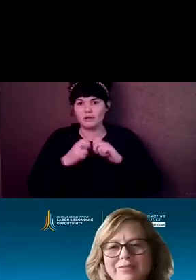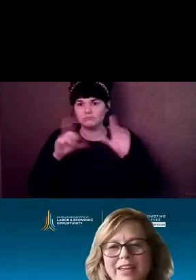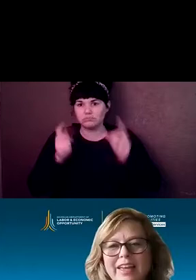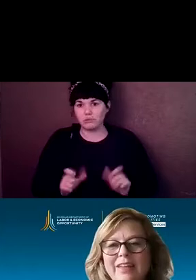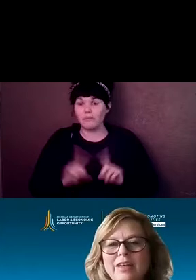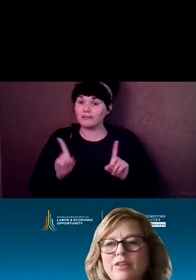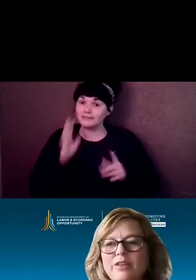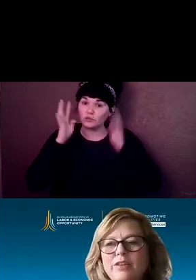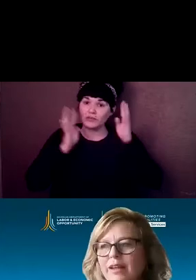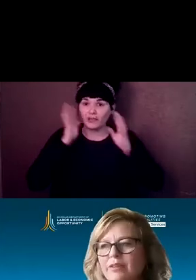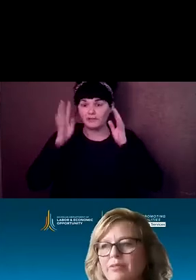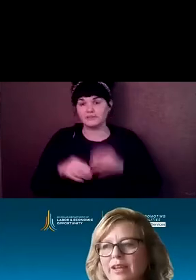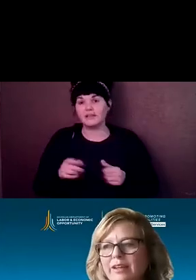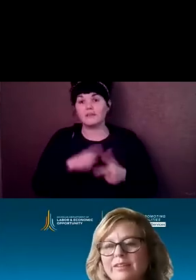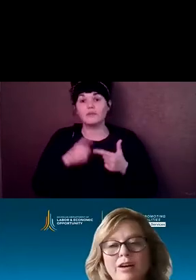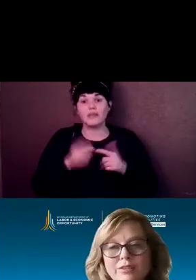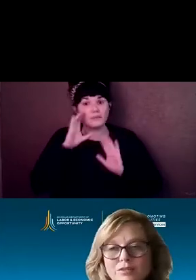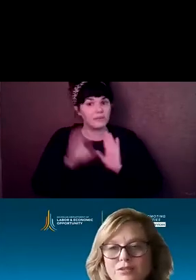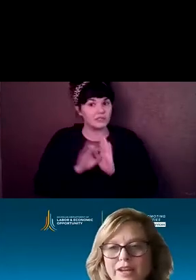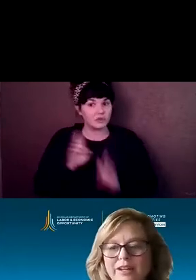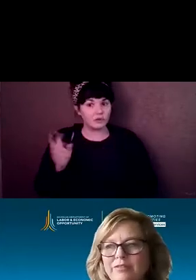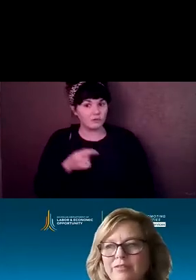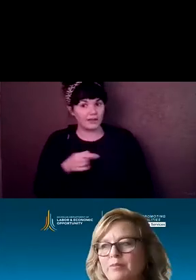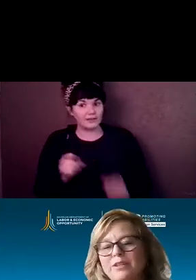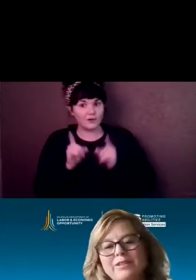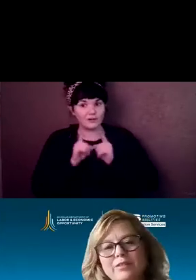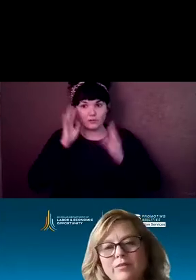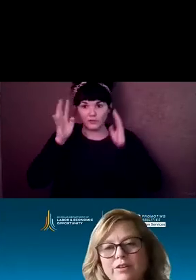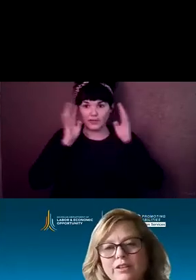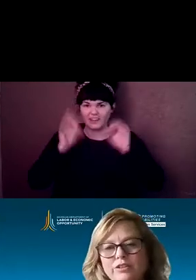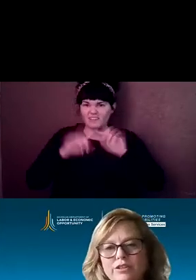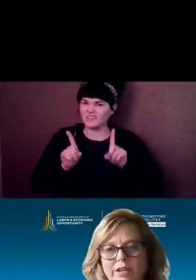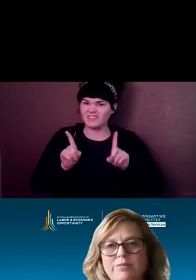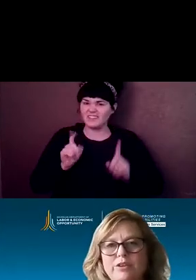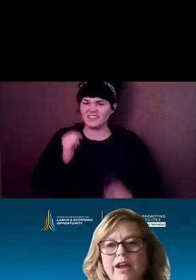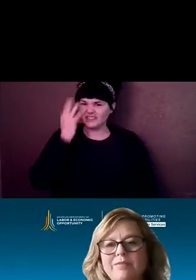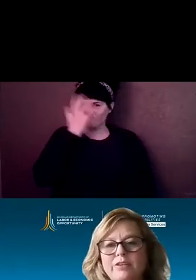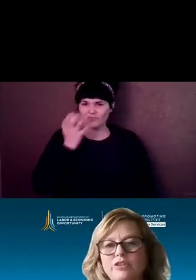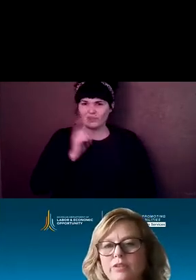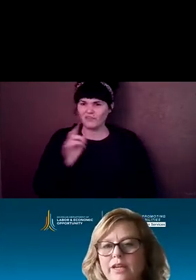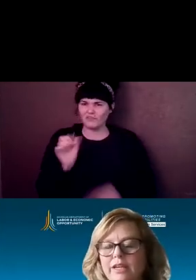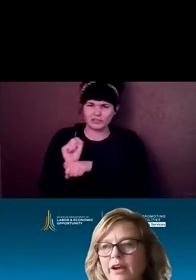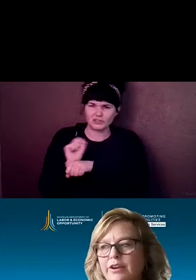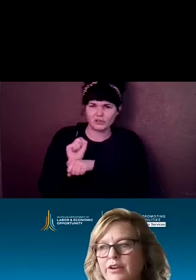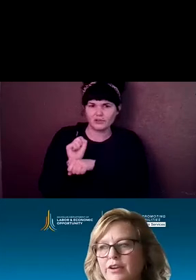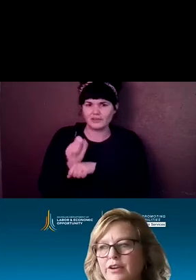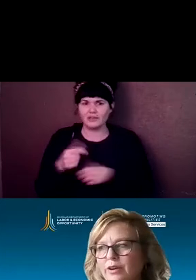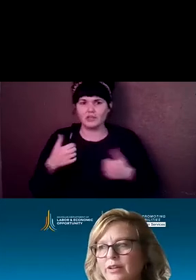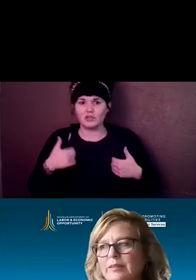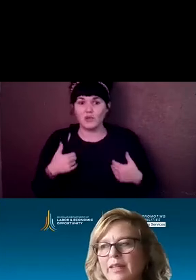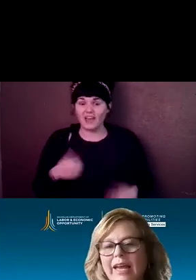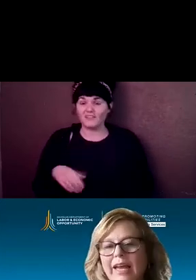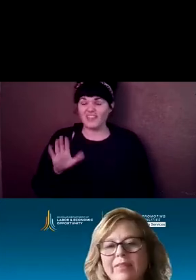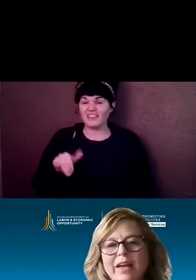creative. And then the picture on the right is also creative, but doesn't look very sturdy. You have the two-legged ironing